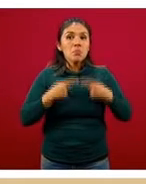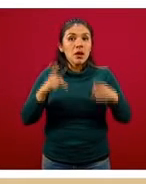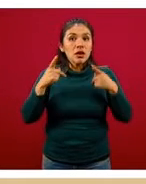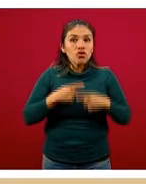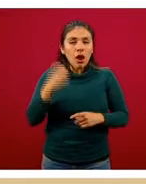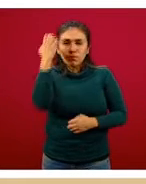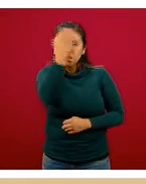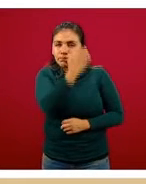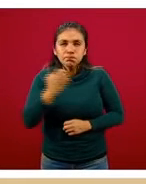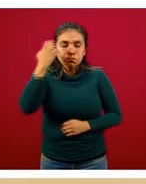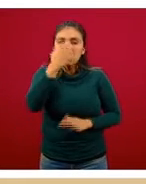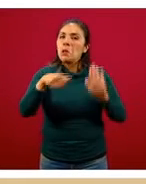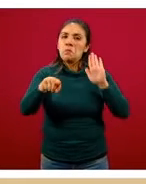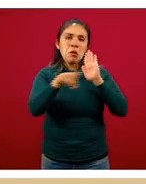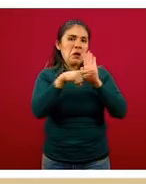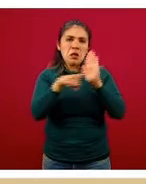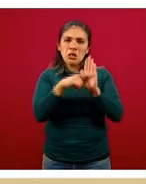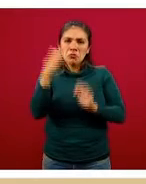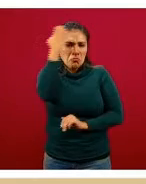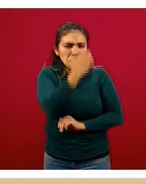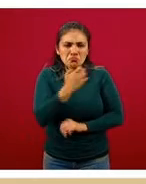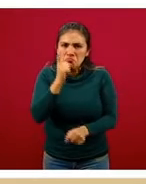To this day, we have